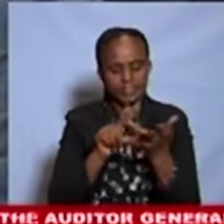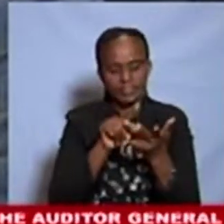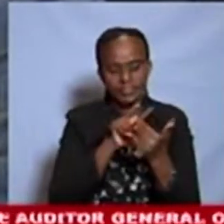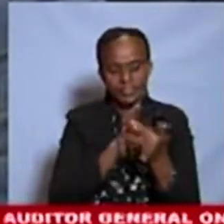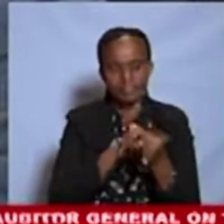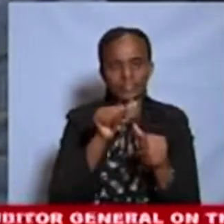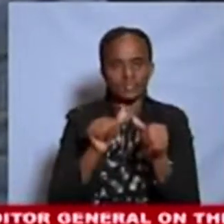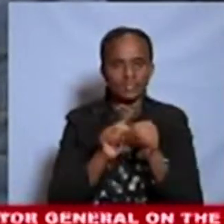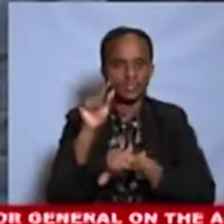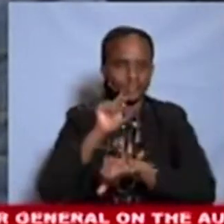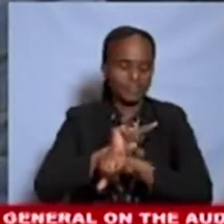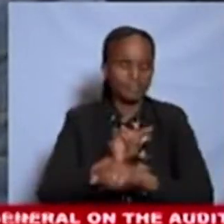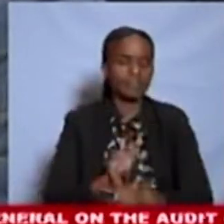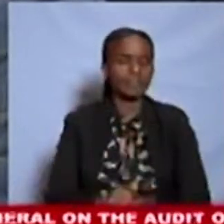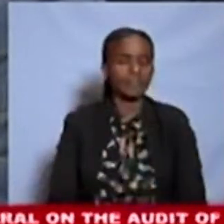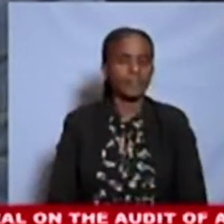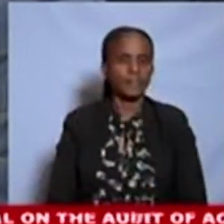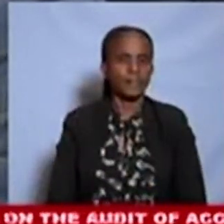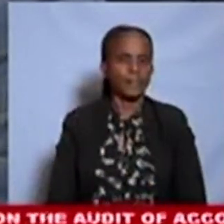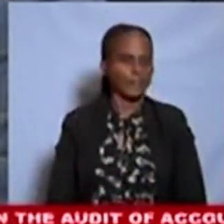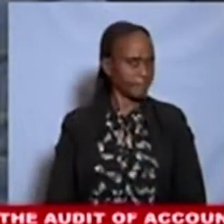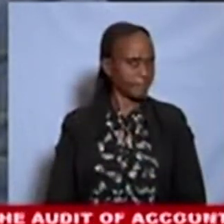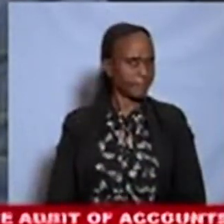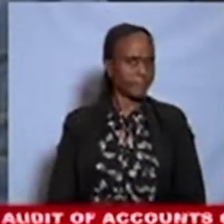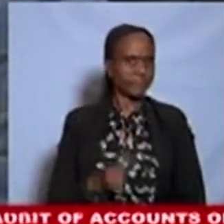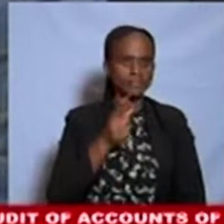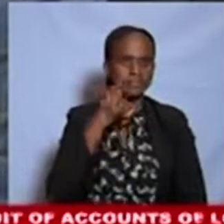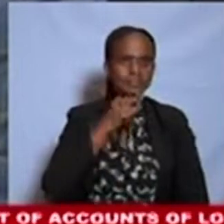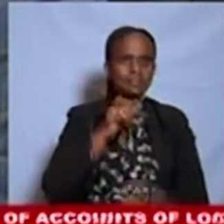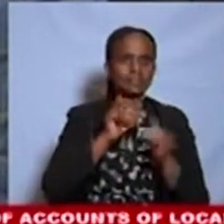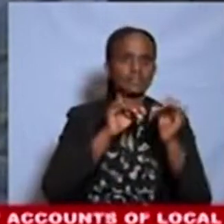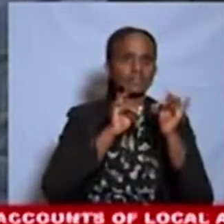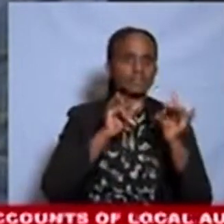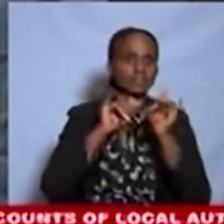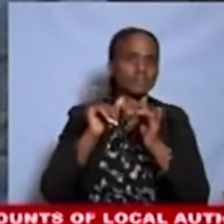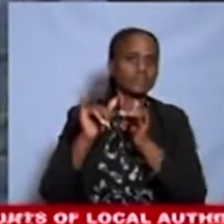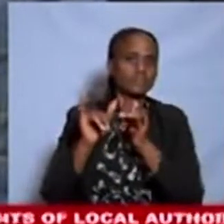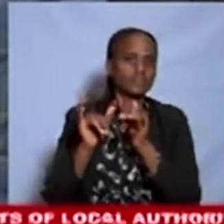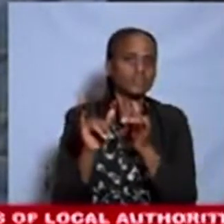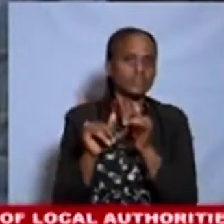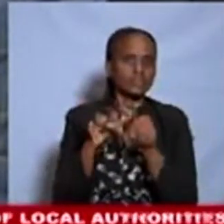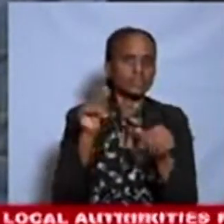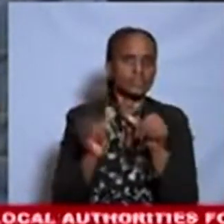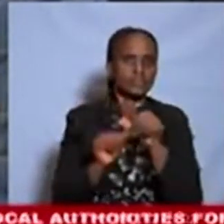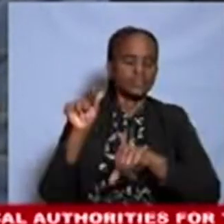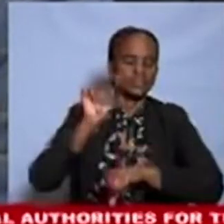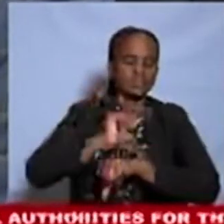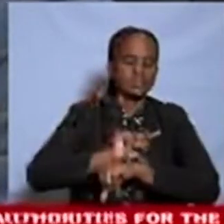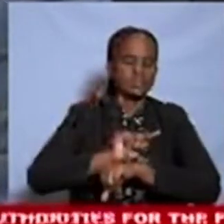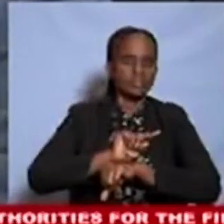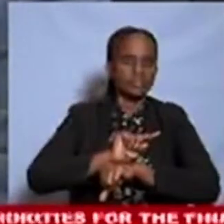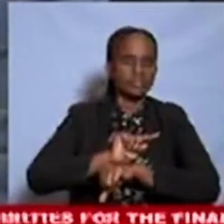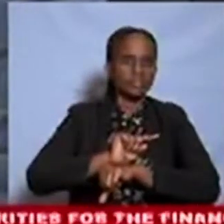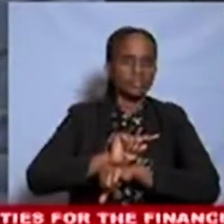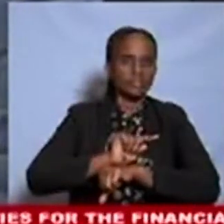daily basis. Those that are in far flung, they are instructed to bank every day at the end of the day